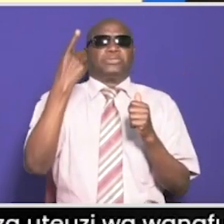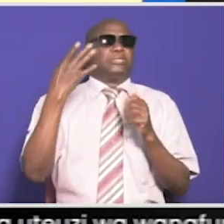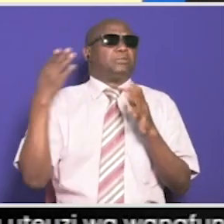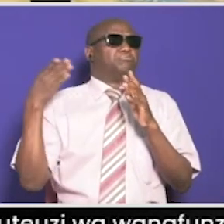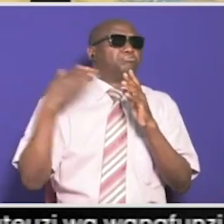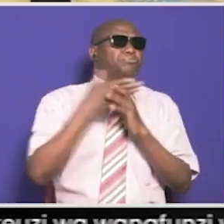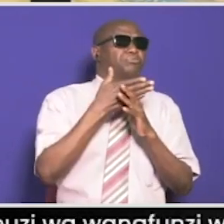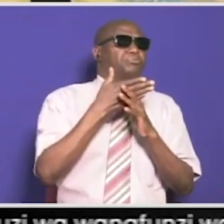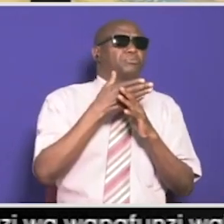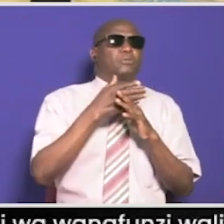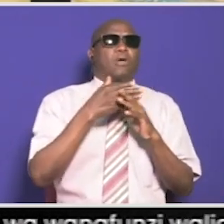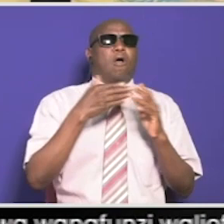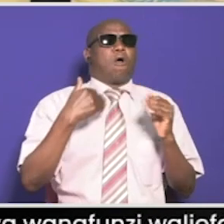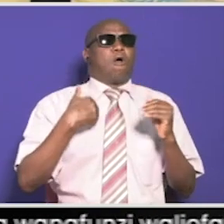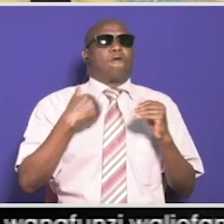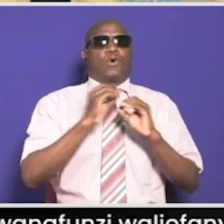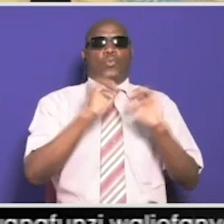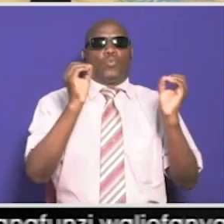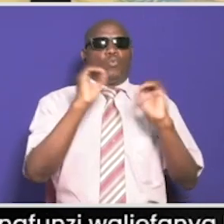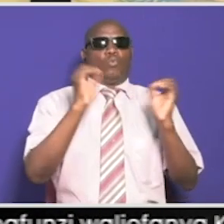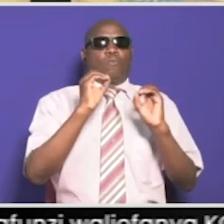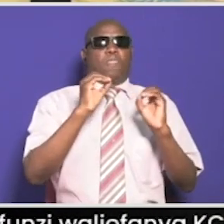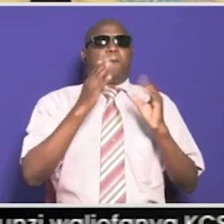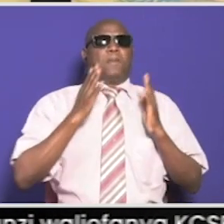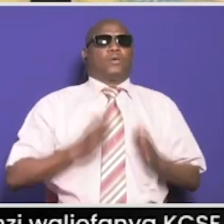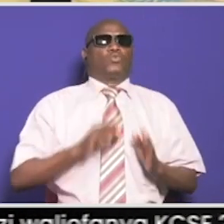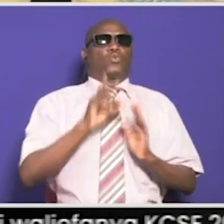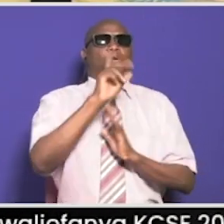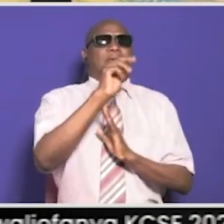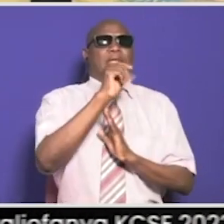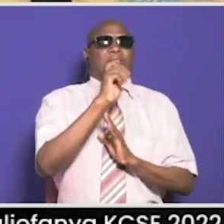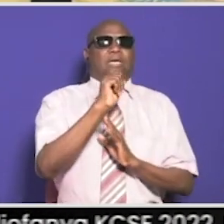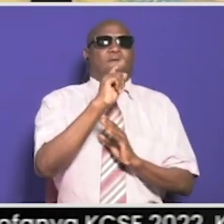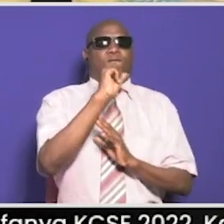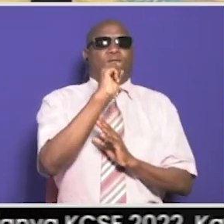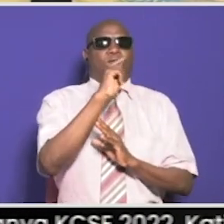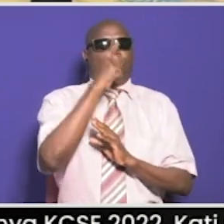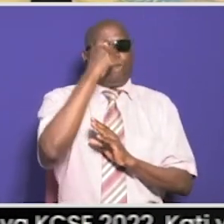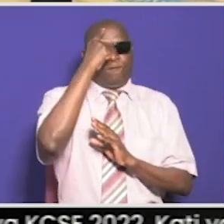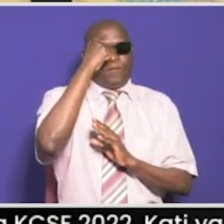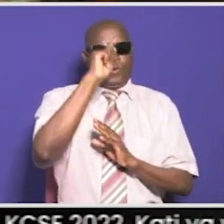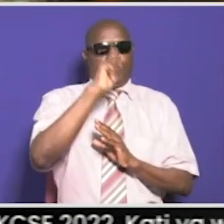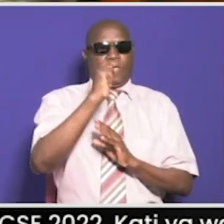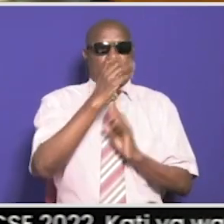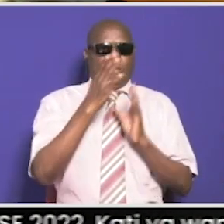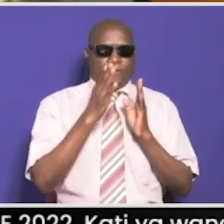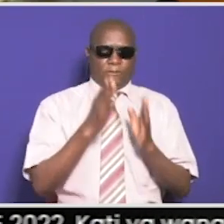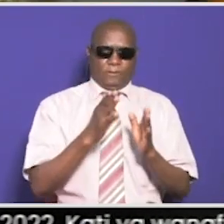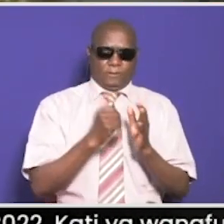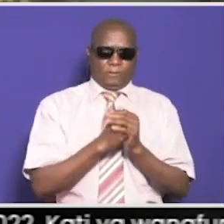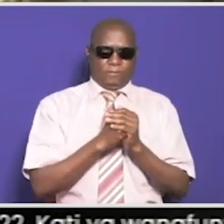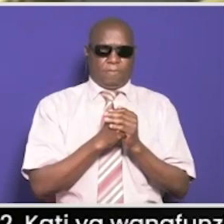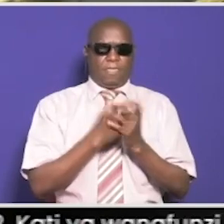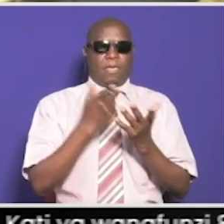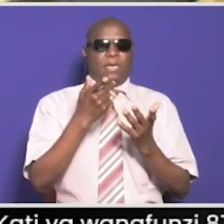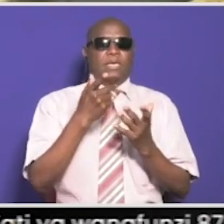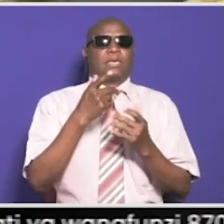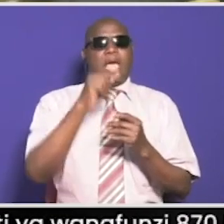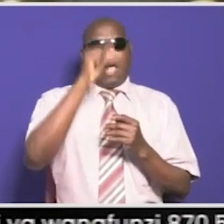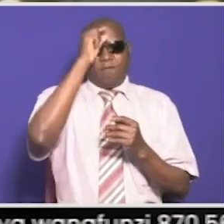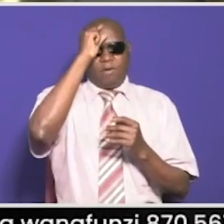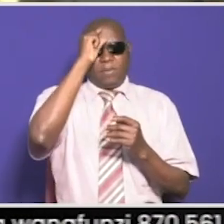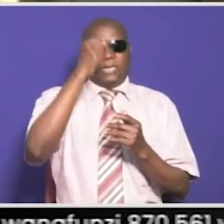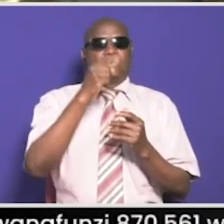of the personal data of Kenyans. So the privacy and security of the data in possession of government is very